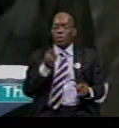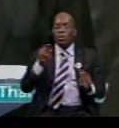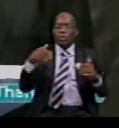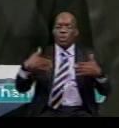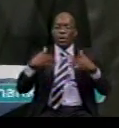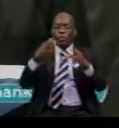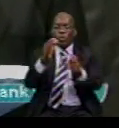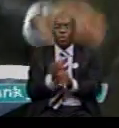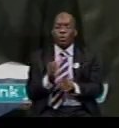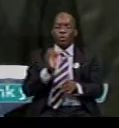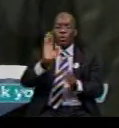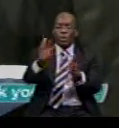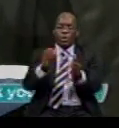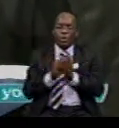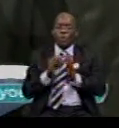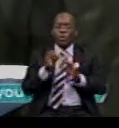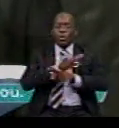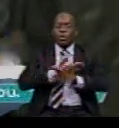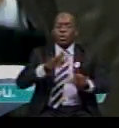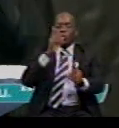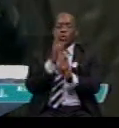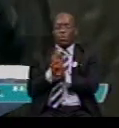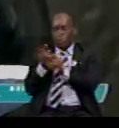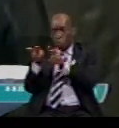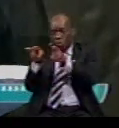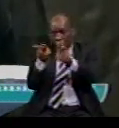Don't just be a spectator.